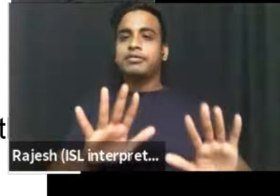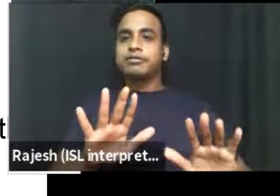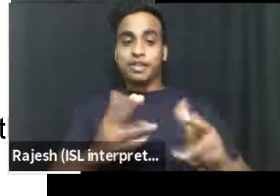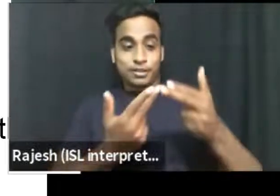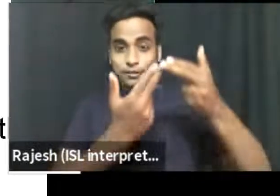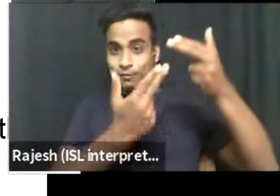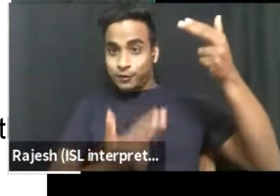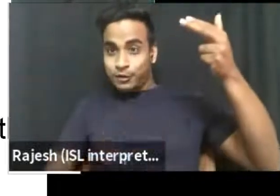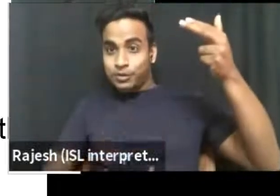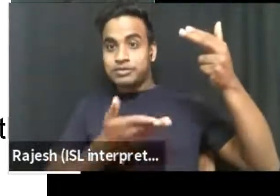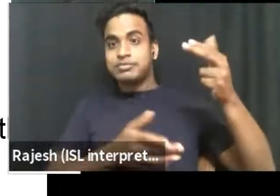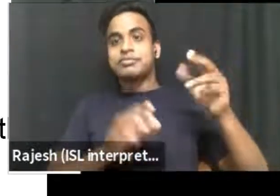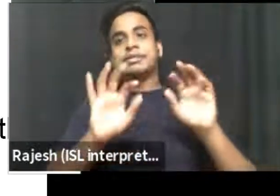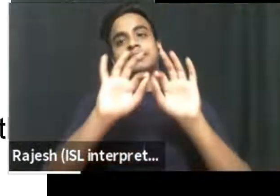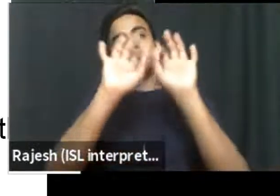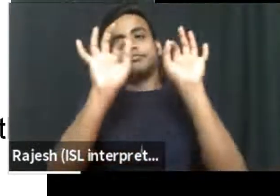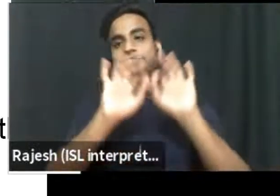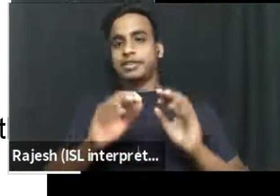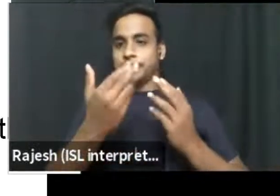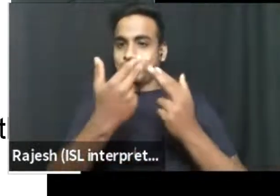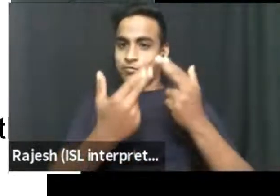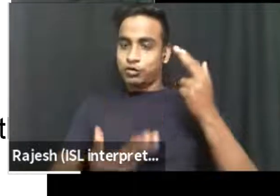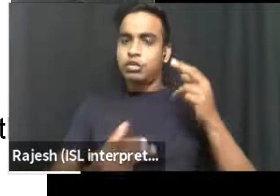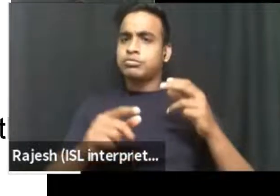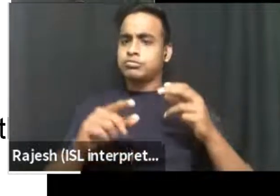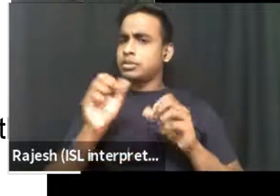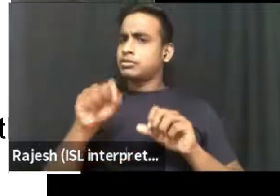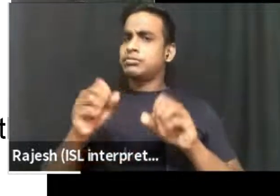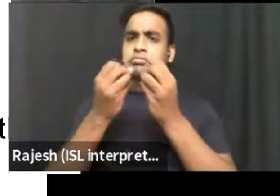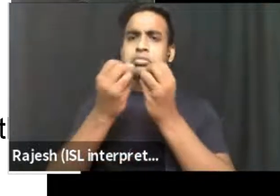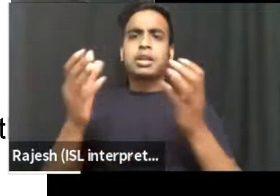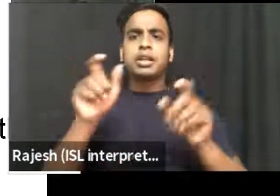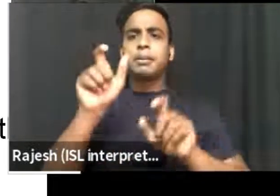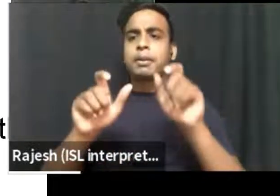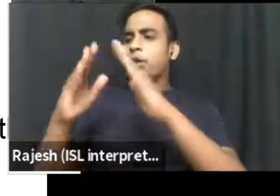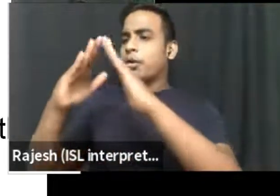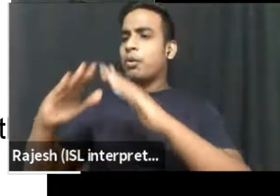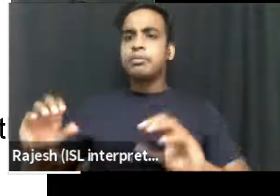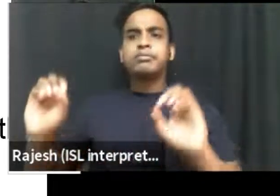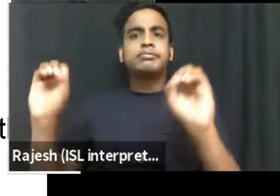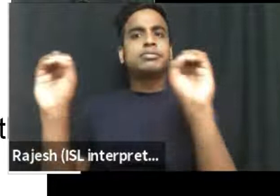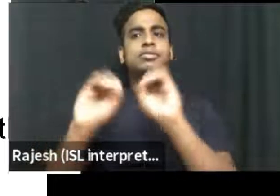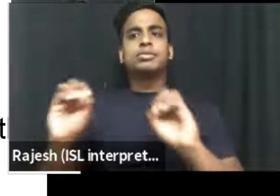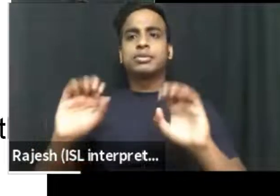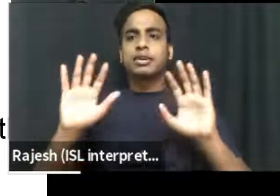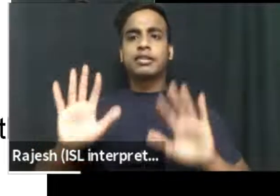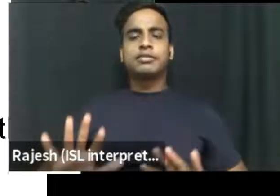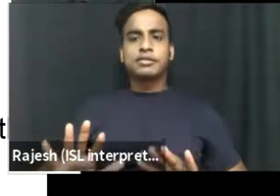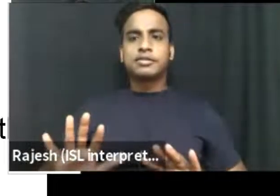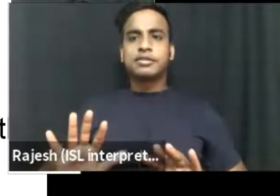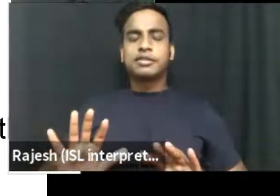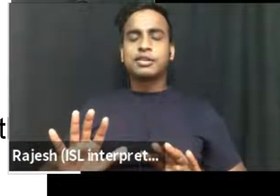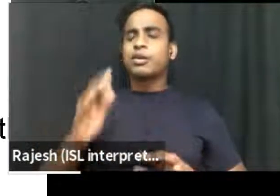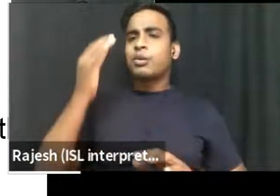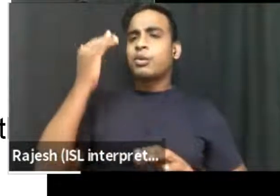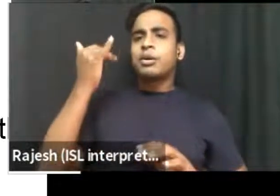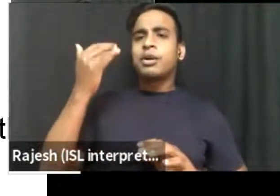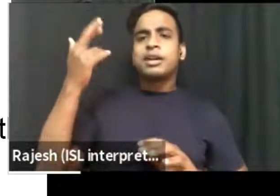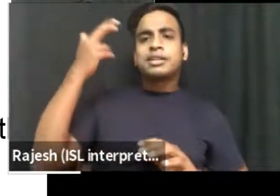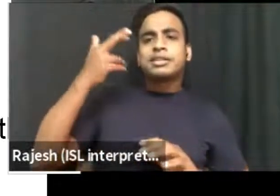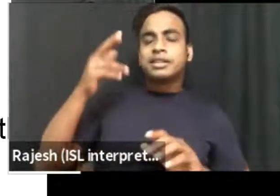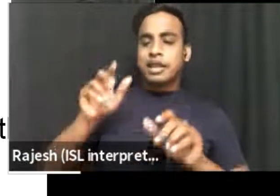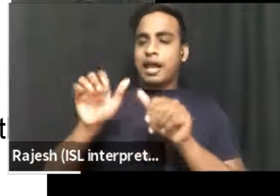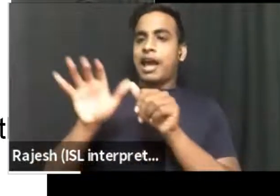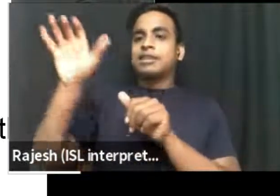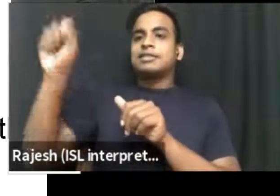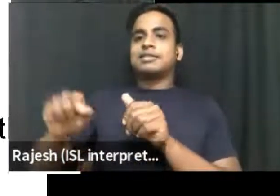clearly says that a large number of people are homeless. And as a result of that, access to rehabilitation, even community-based